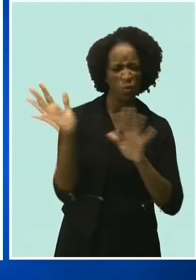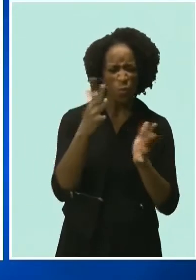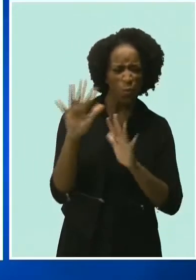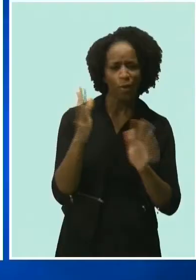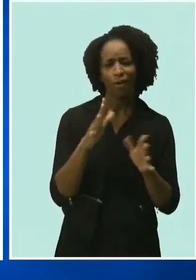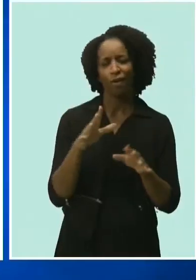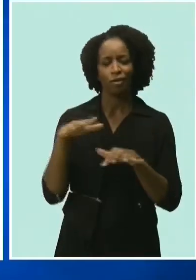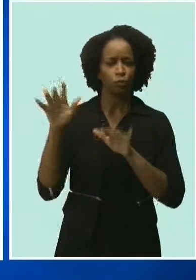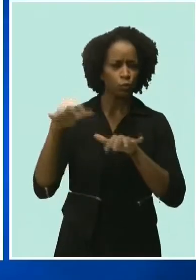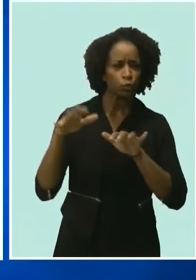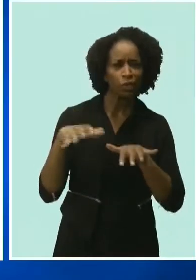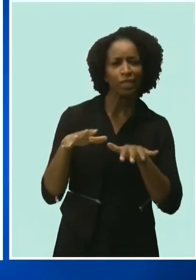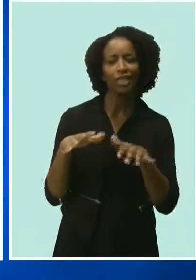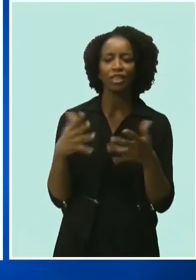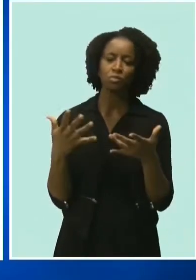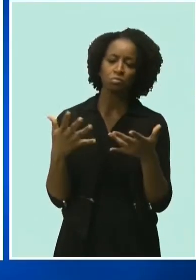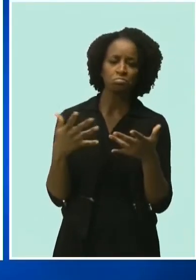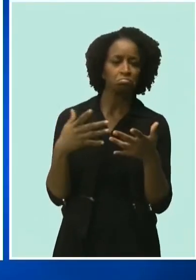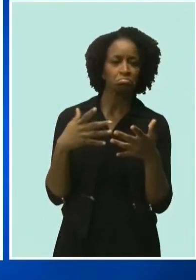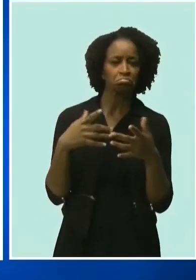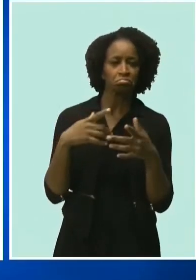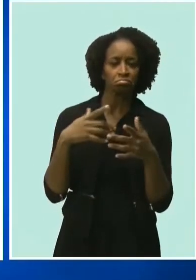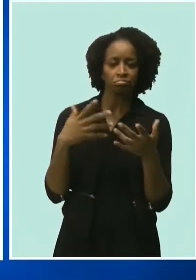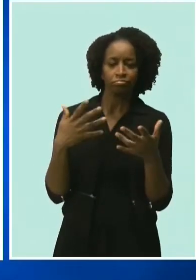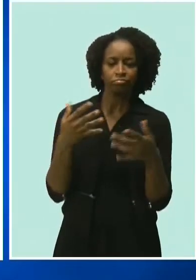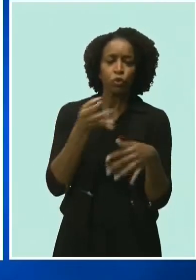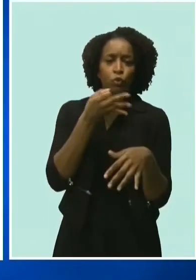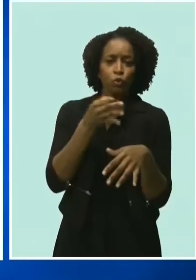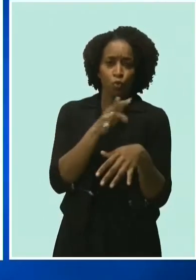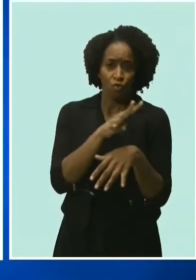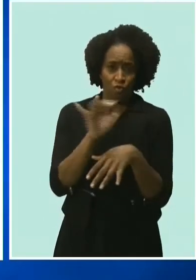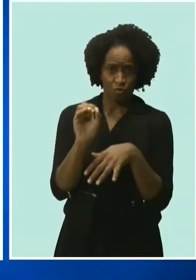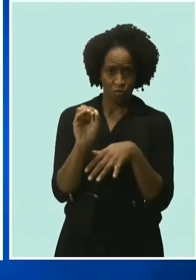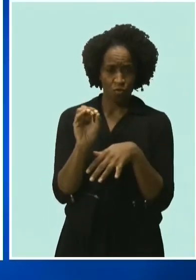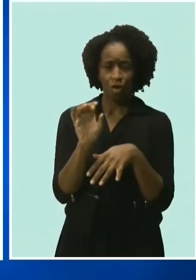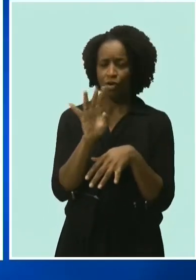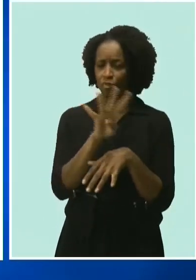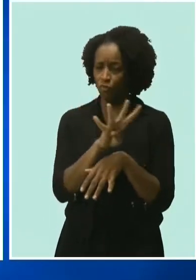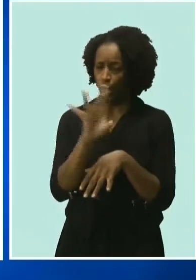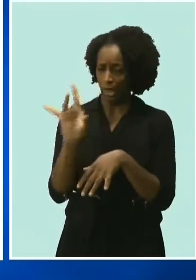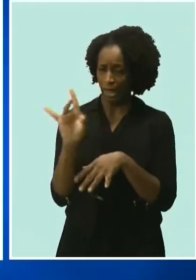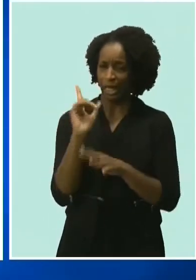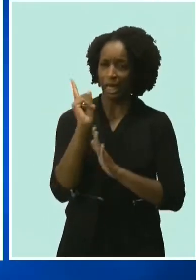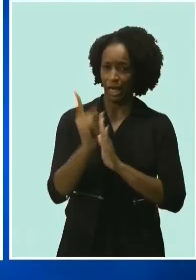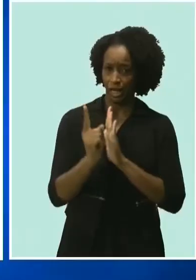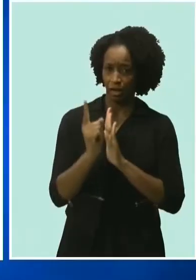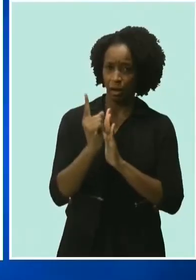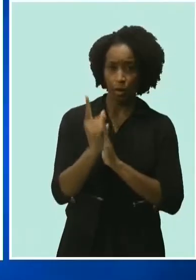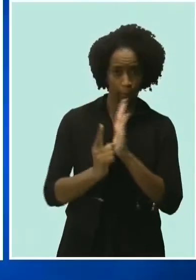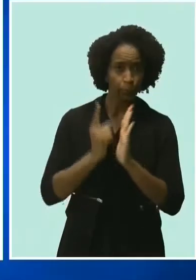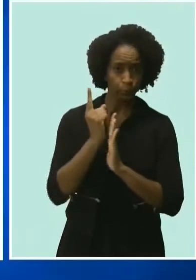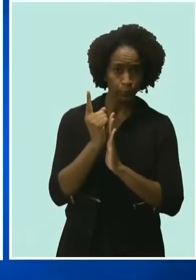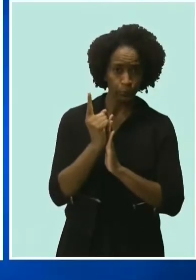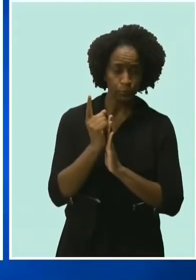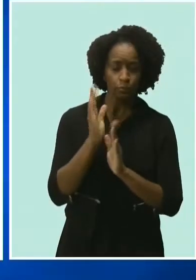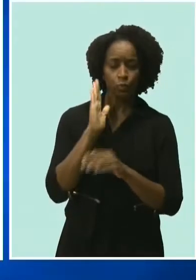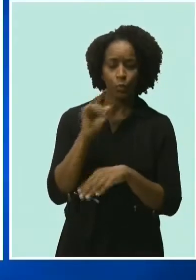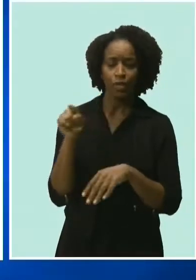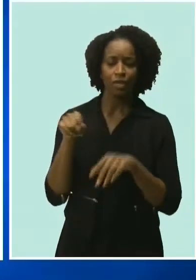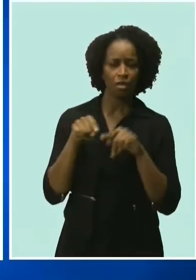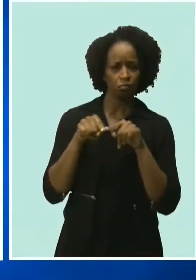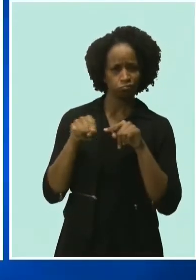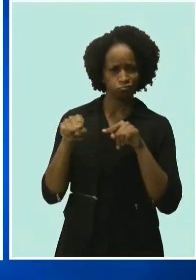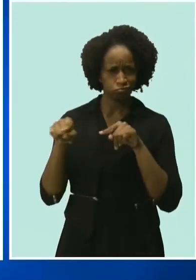we expect? We are expecting that the system will continue to move towards the west, and then it will take a turn towards